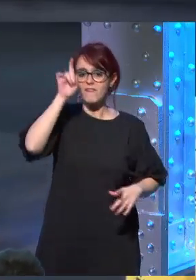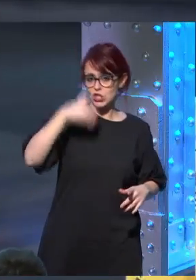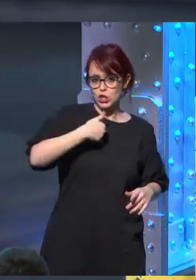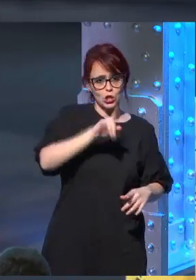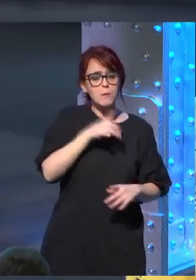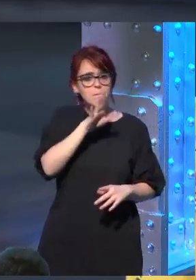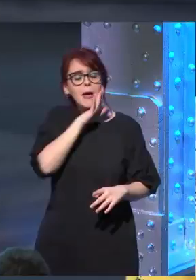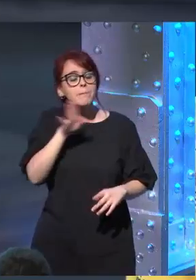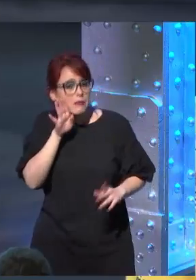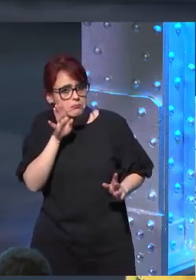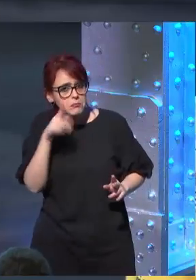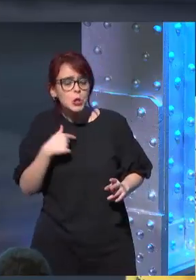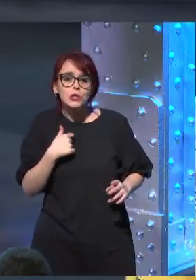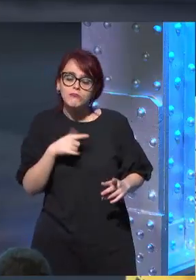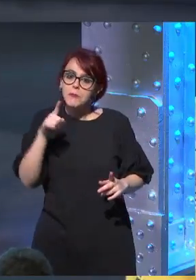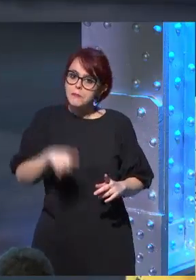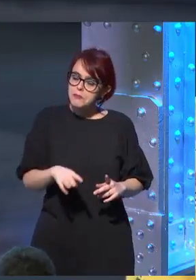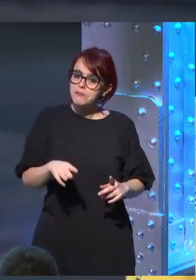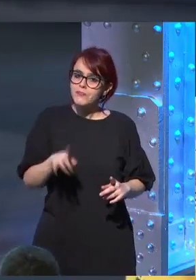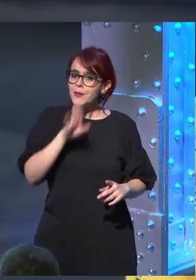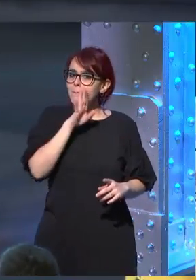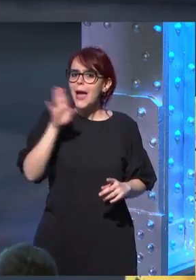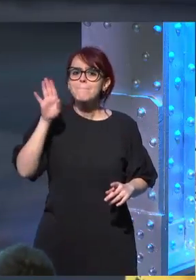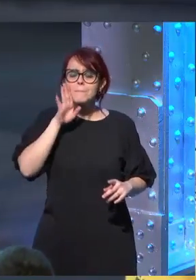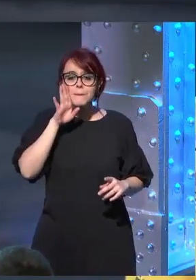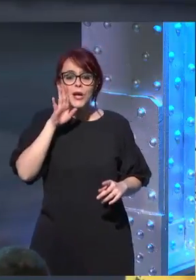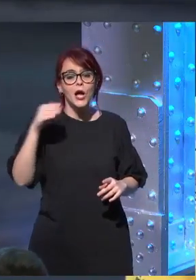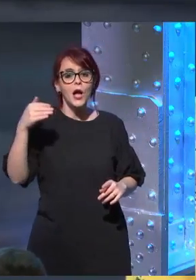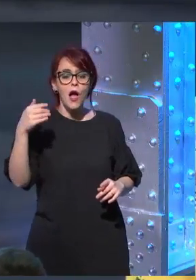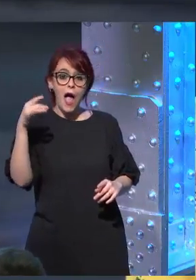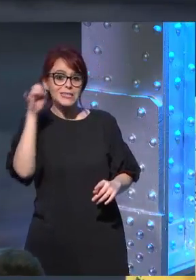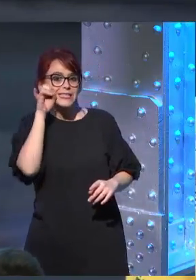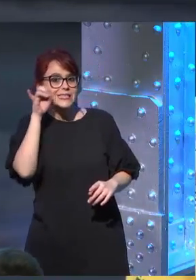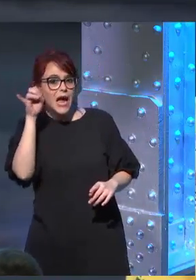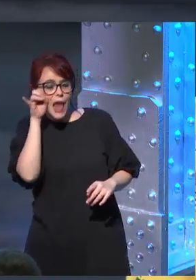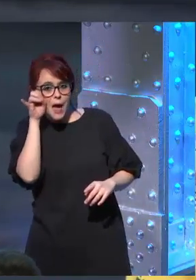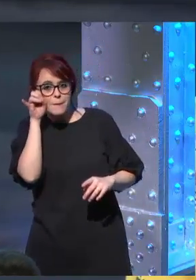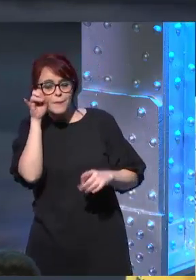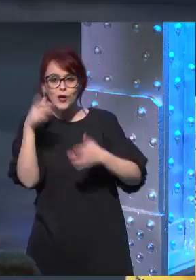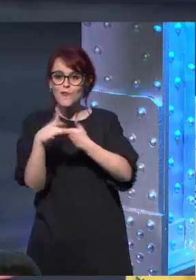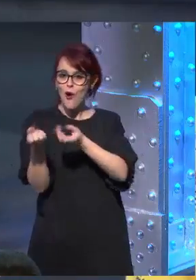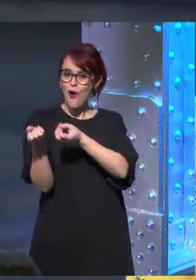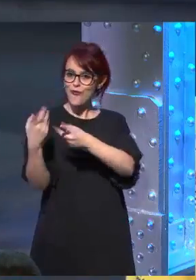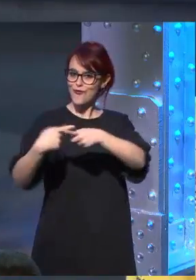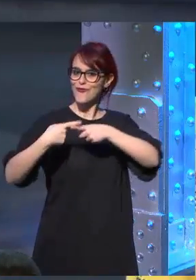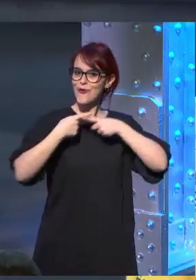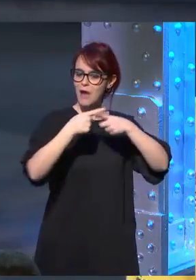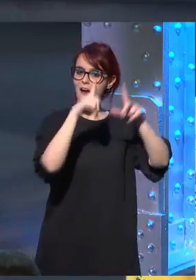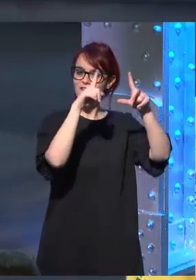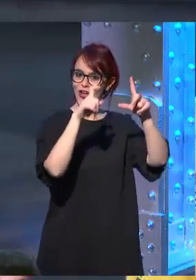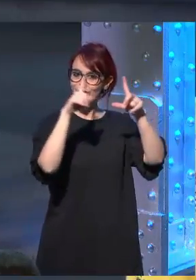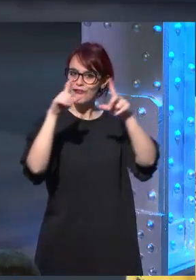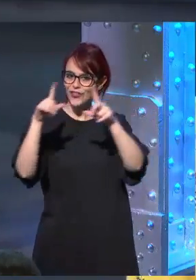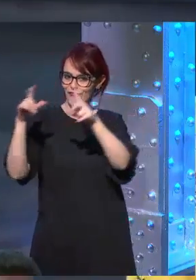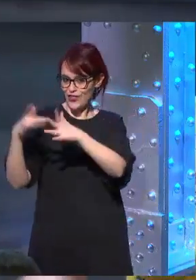mother. And it's true that, for example, as a user, I really love that other mothers share